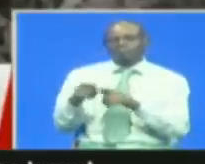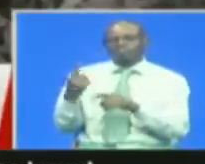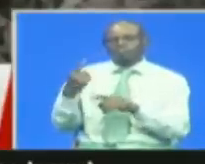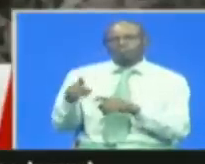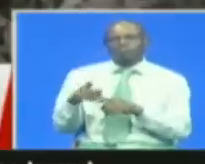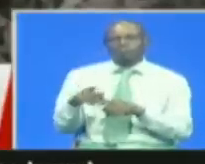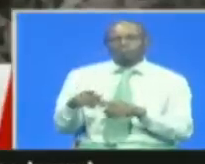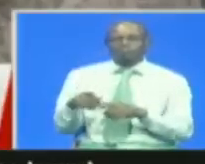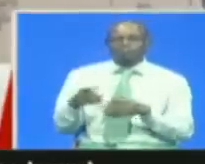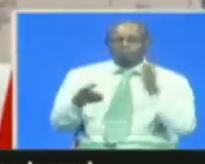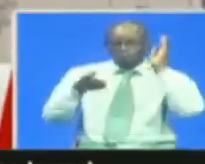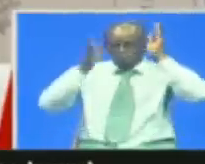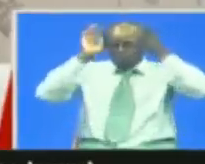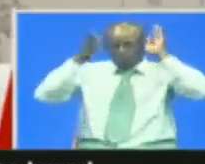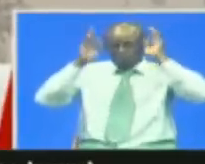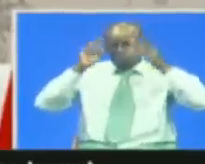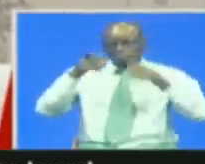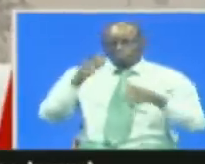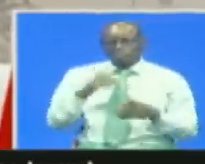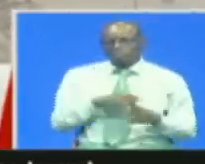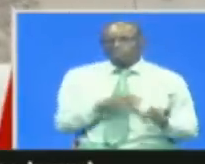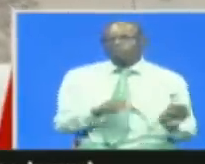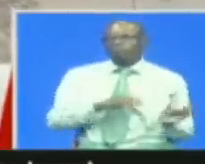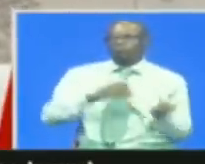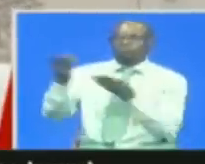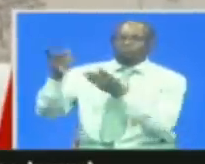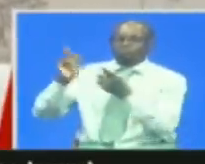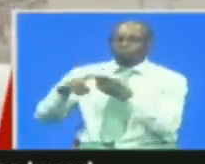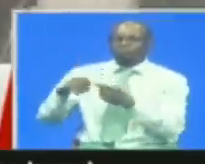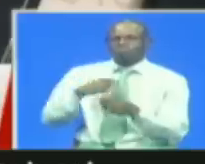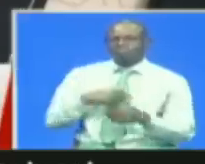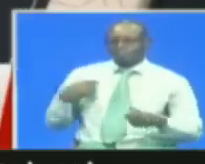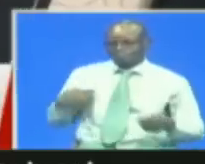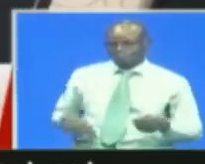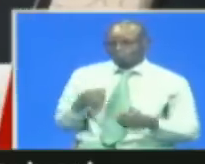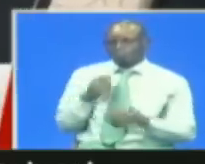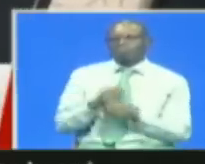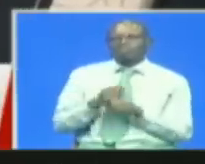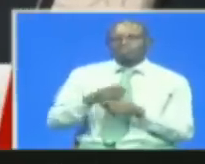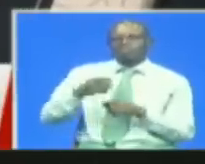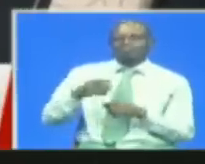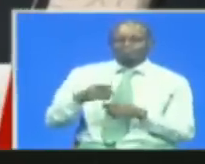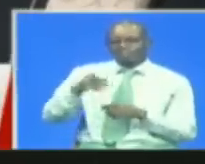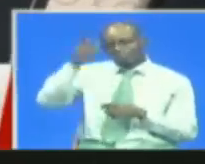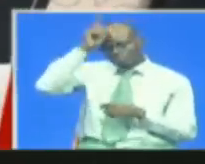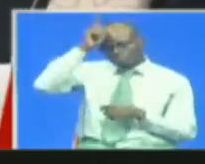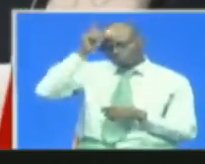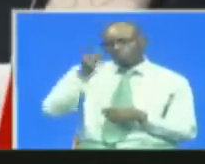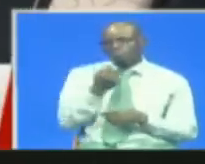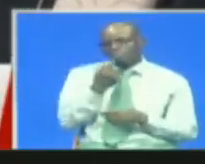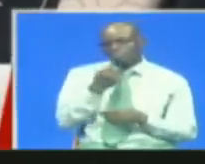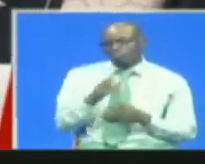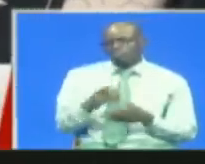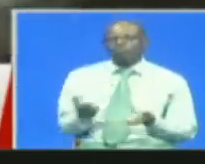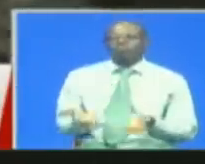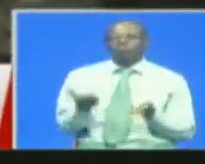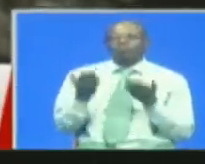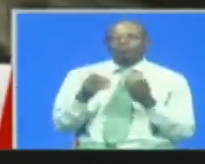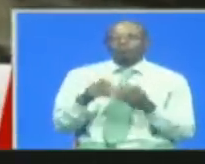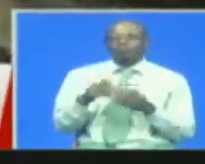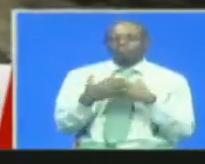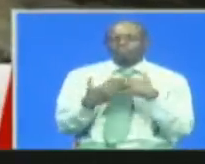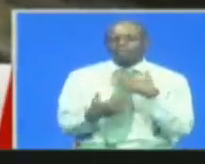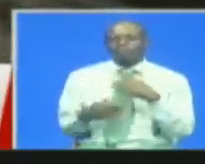to make a traditional medicine known as ejiao, which is believed to improve blood circulation. It was once the preserve